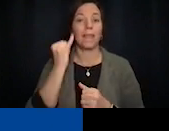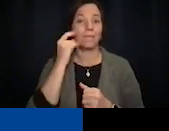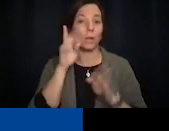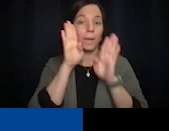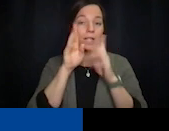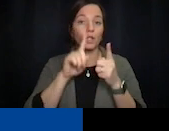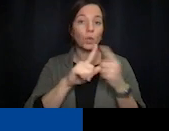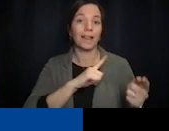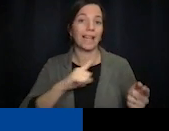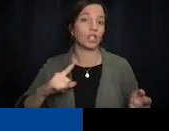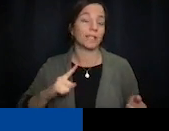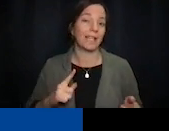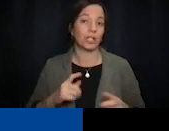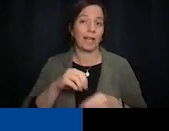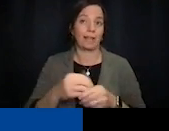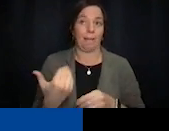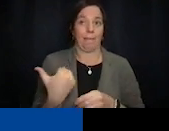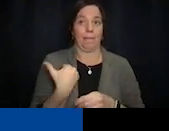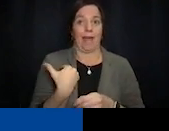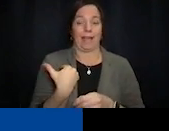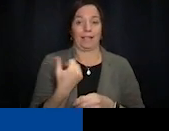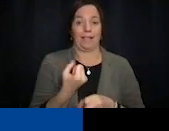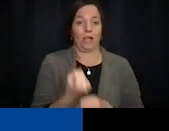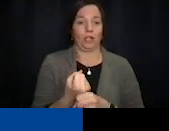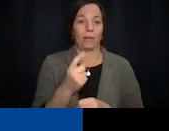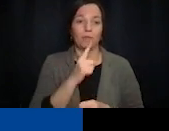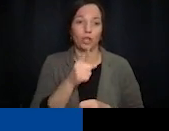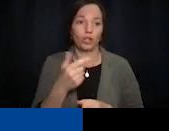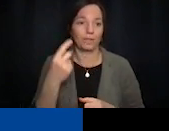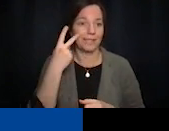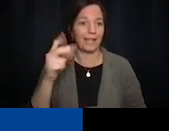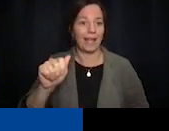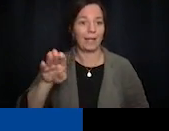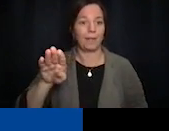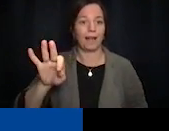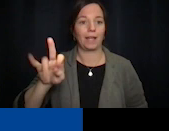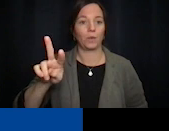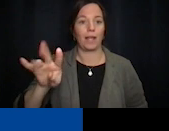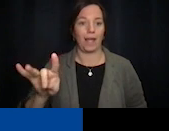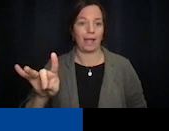legislation in the last couple of years at all, I'm sure you've heard AB 928, Berman's 2021 bill,